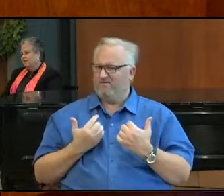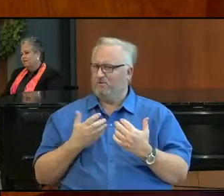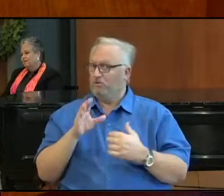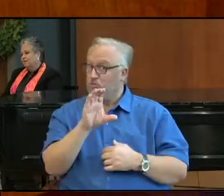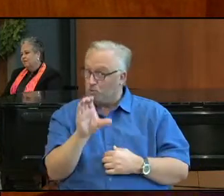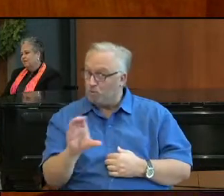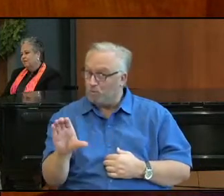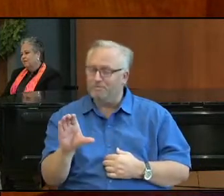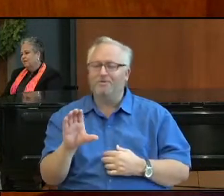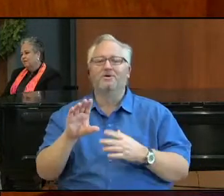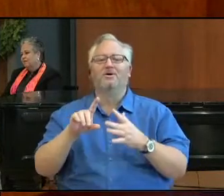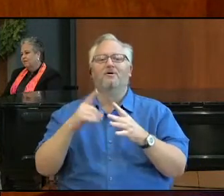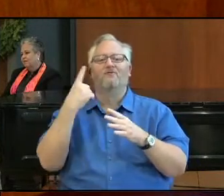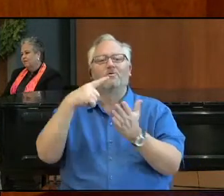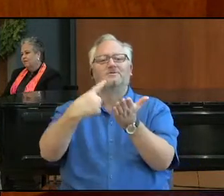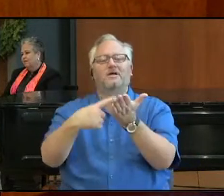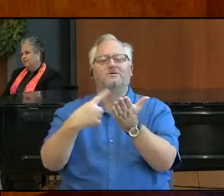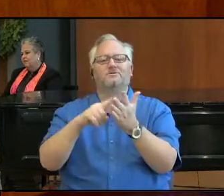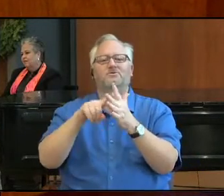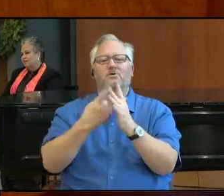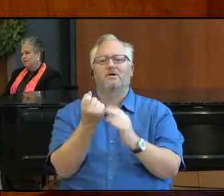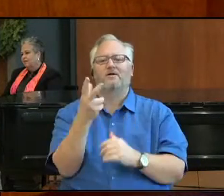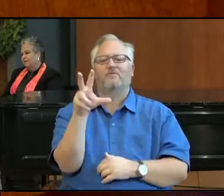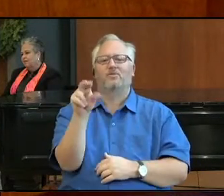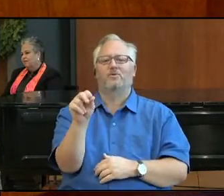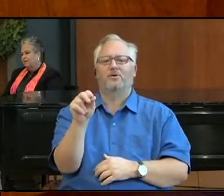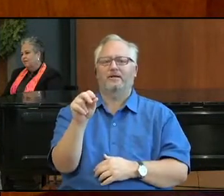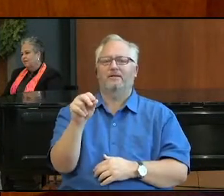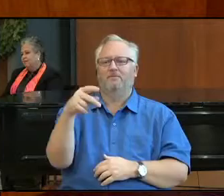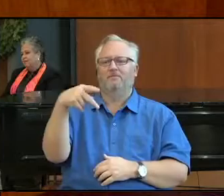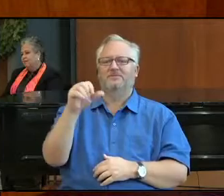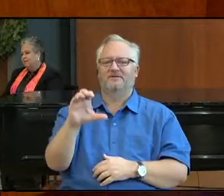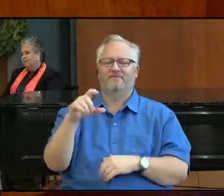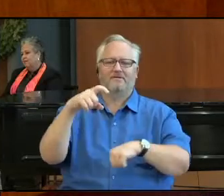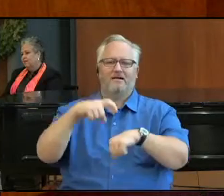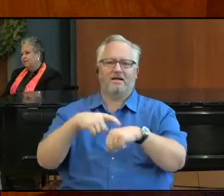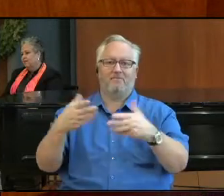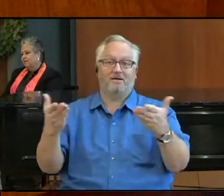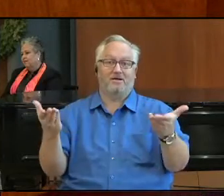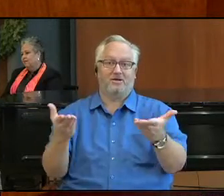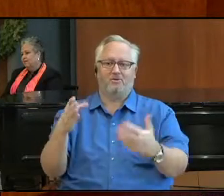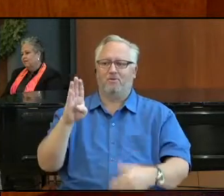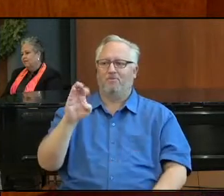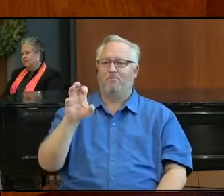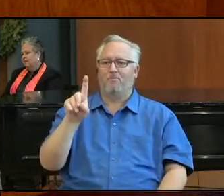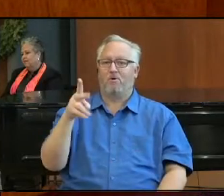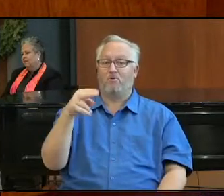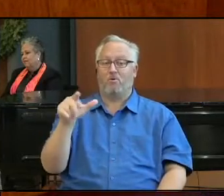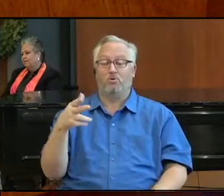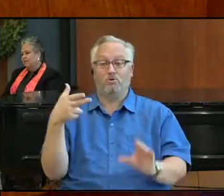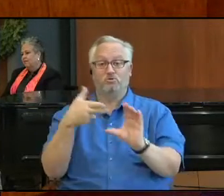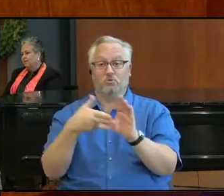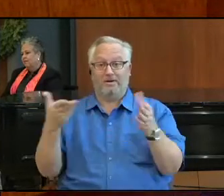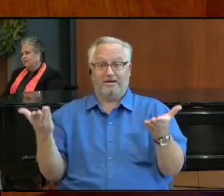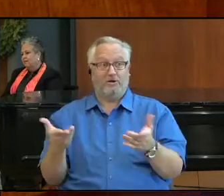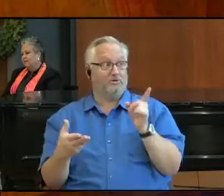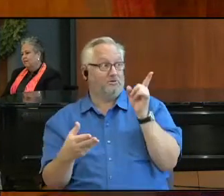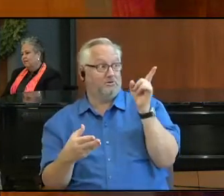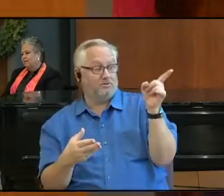discussion beginning at 11:30 Pacific time, right here in Bard Hall. You can join us here on campus in Bard Hall, or you